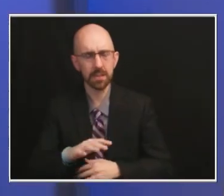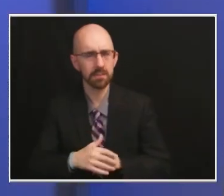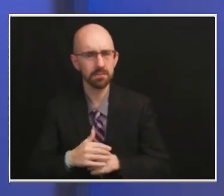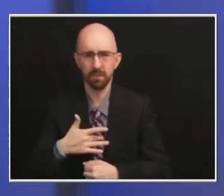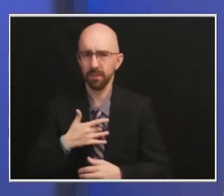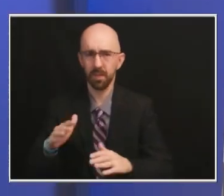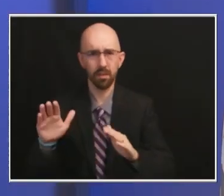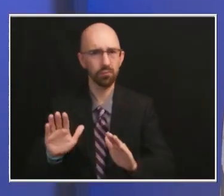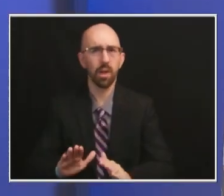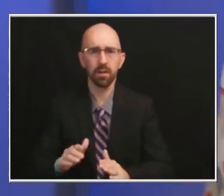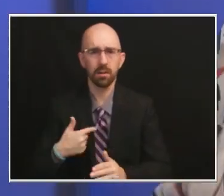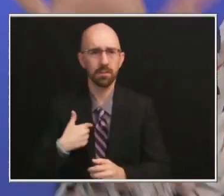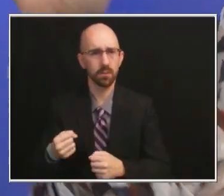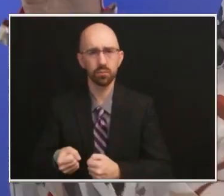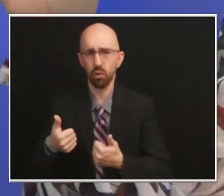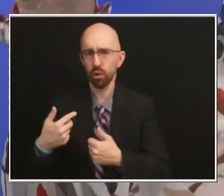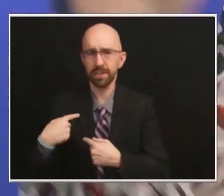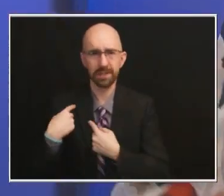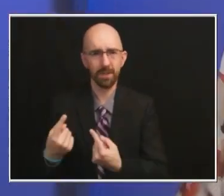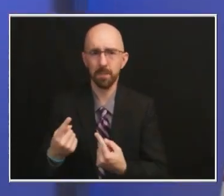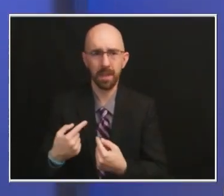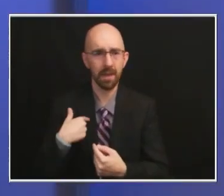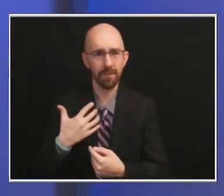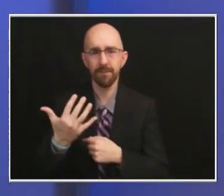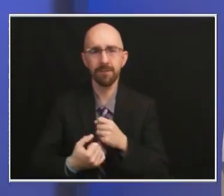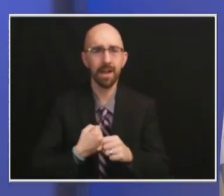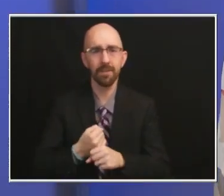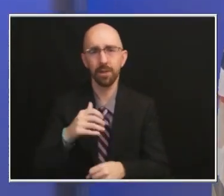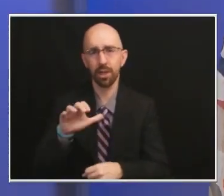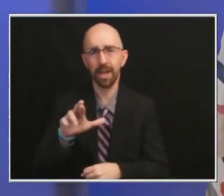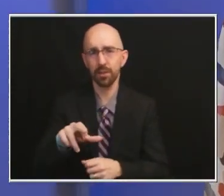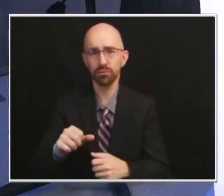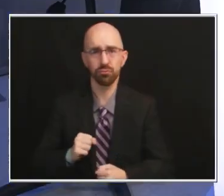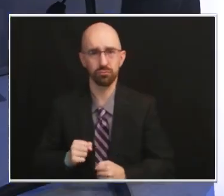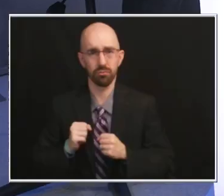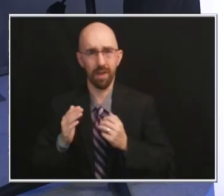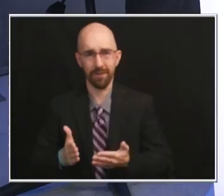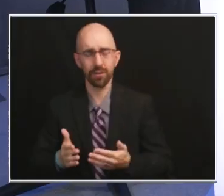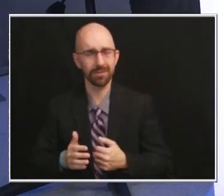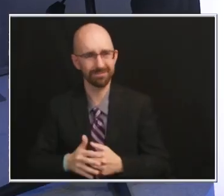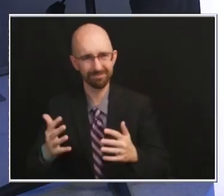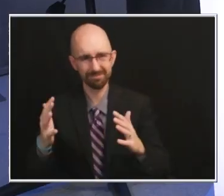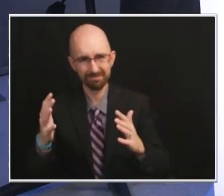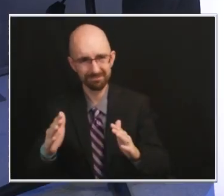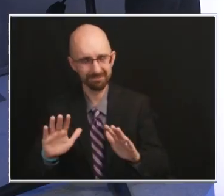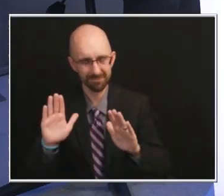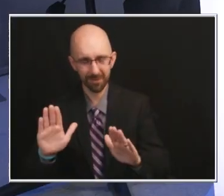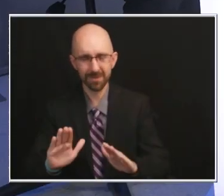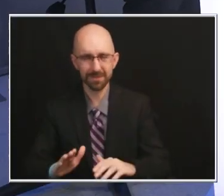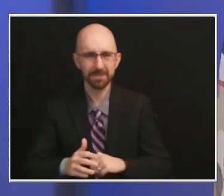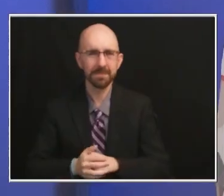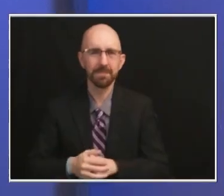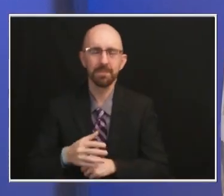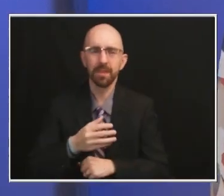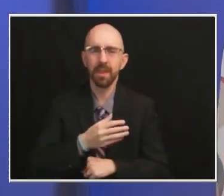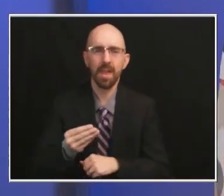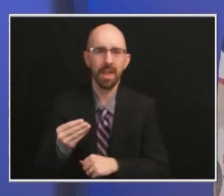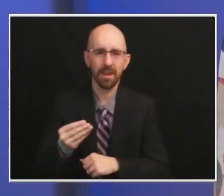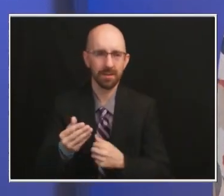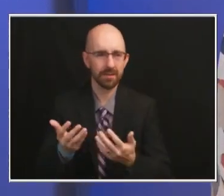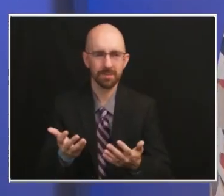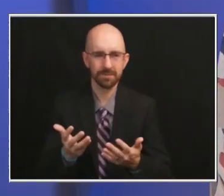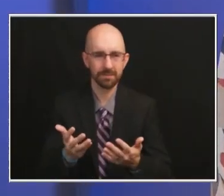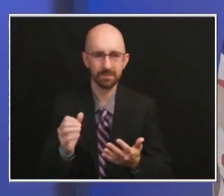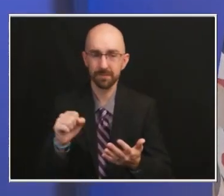the strongest I've ever been. I'm a 5-year cancer survivor. Oh, that's incredible. Yay! Yeah, absolutely. And yeah, I'm